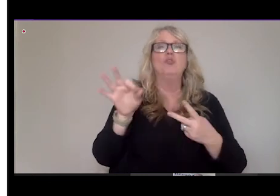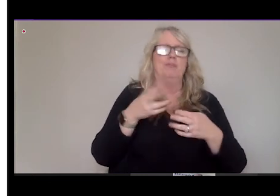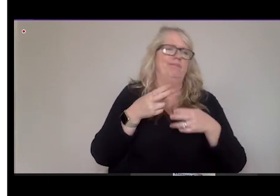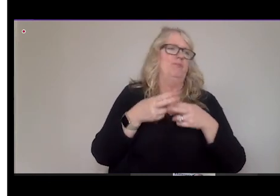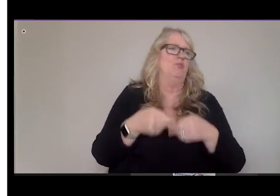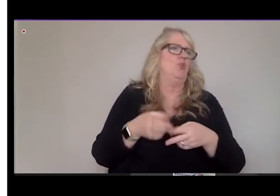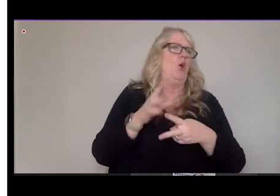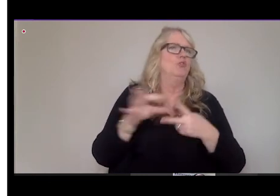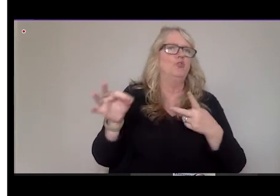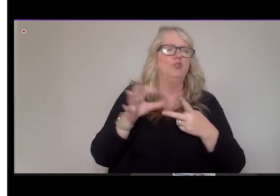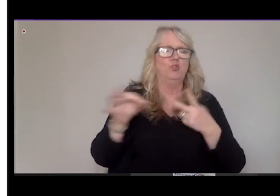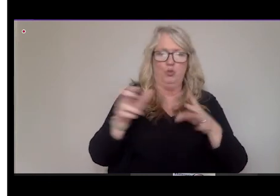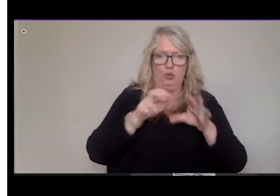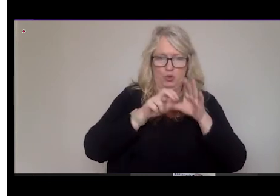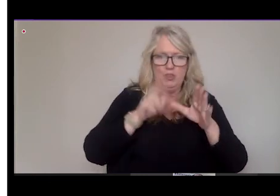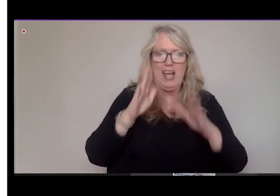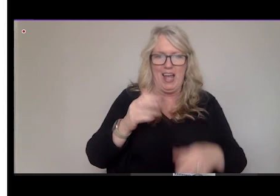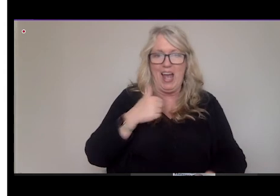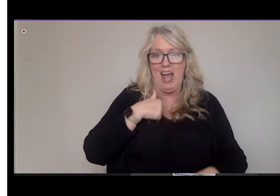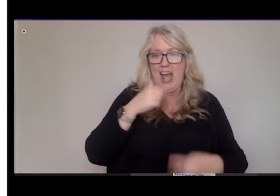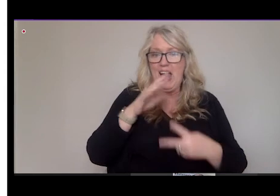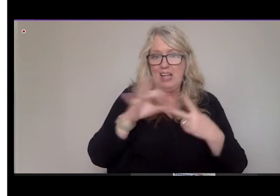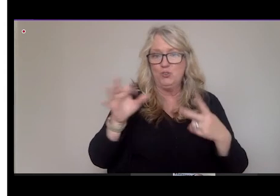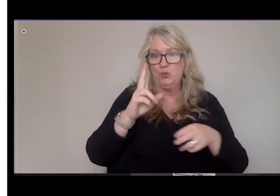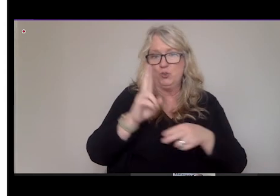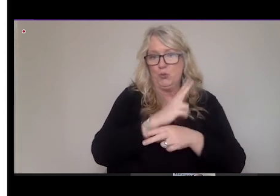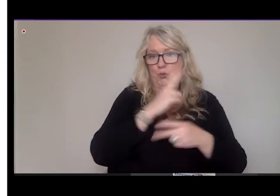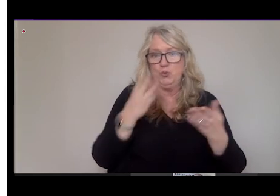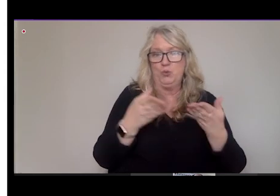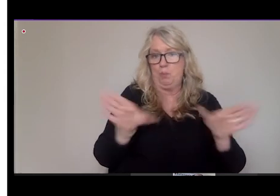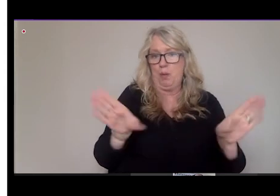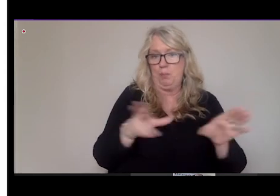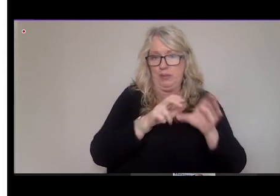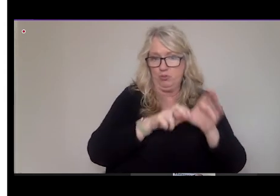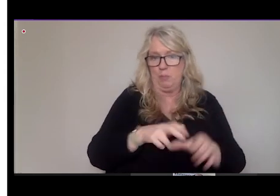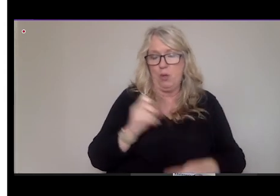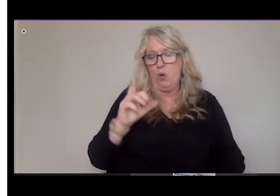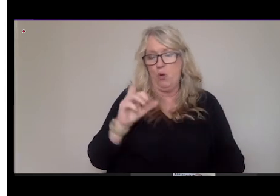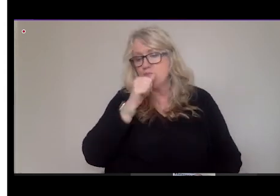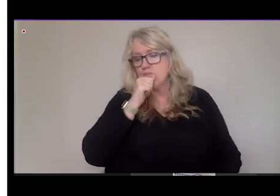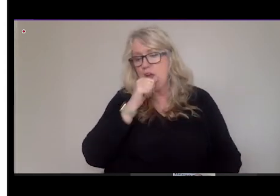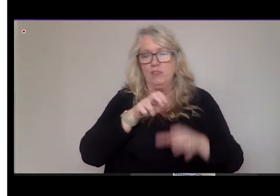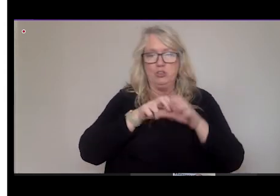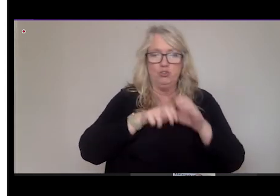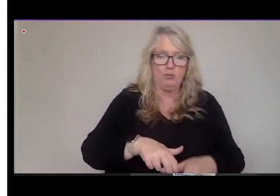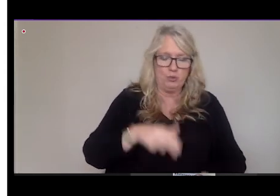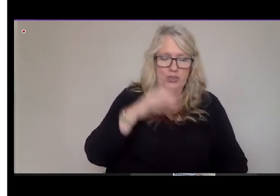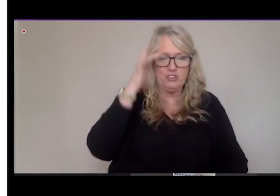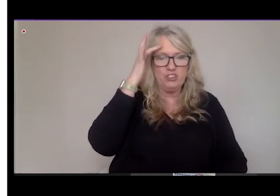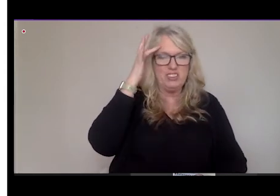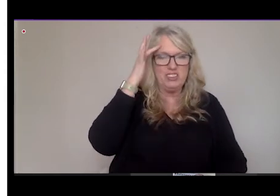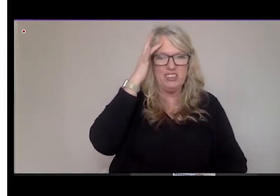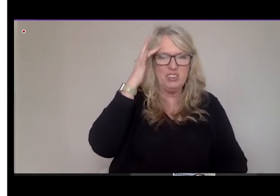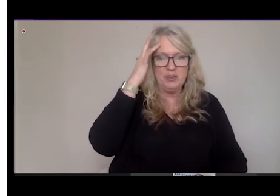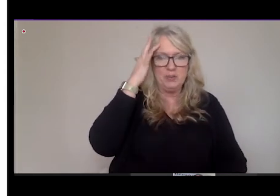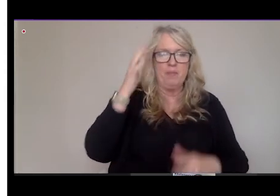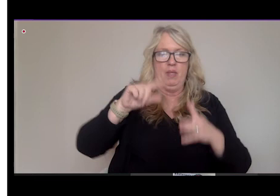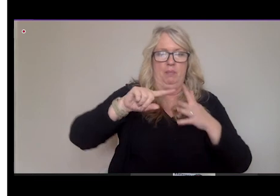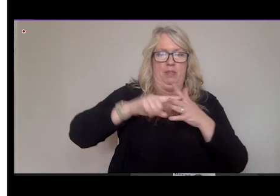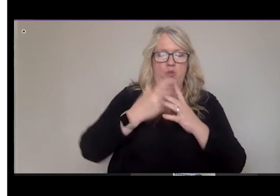I choose, I'm a choice, they call it a choice rider. I choose to use public transit and private